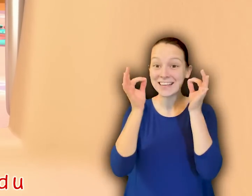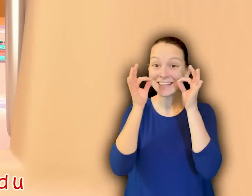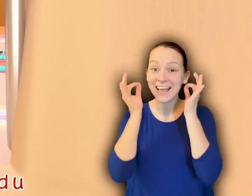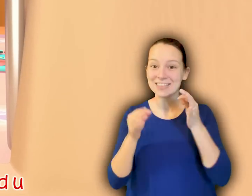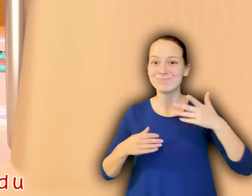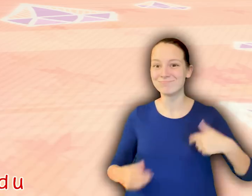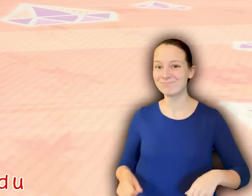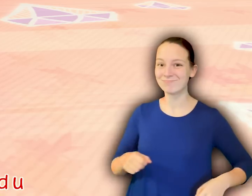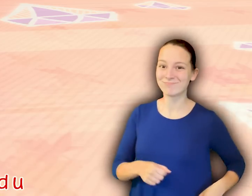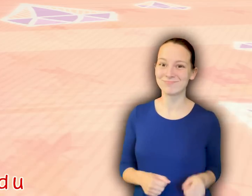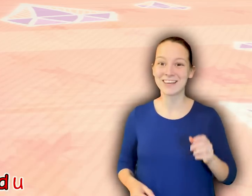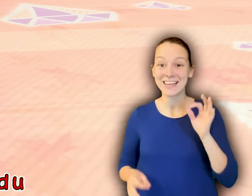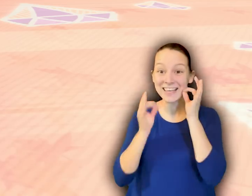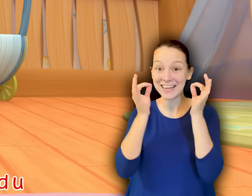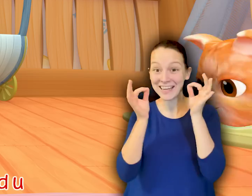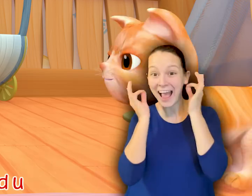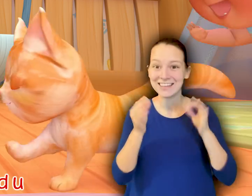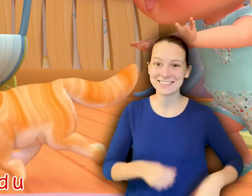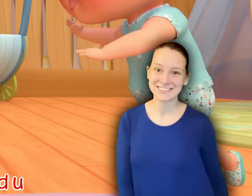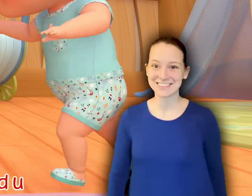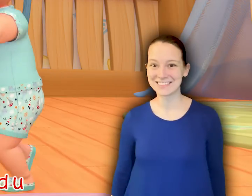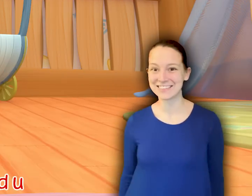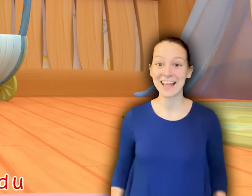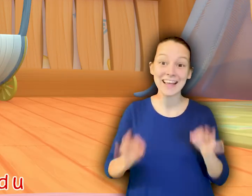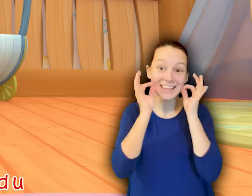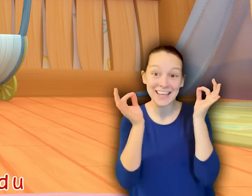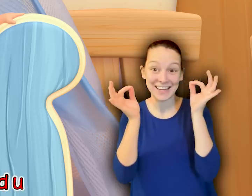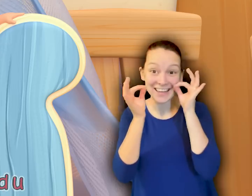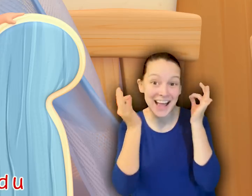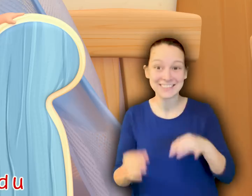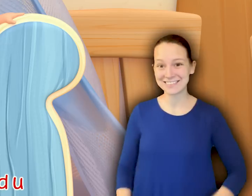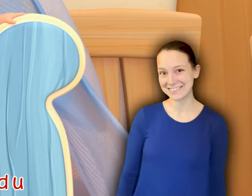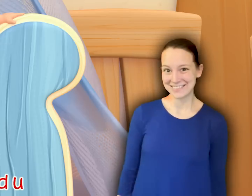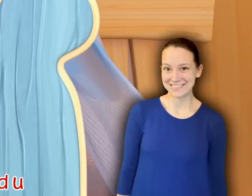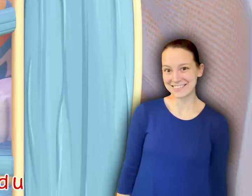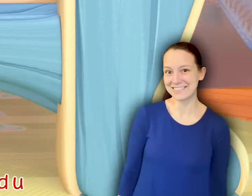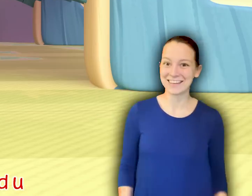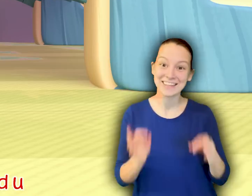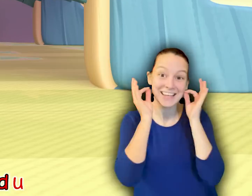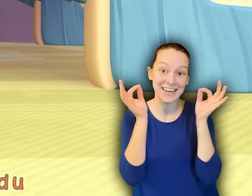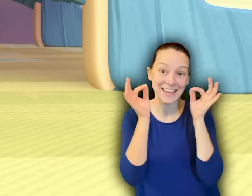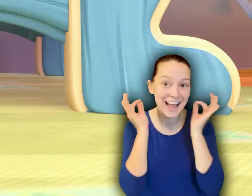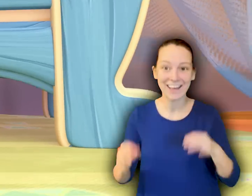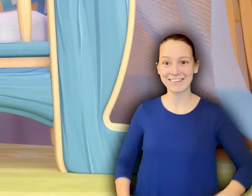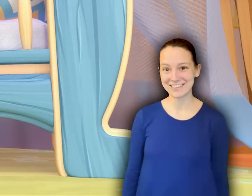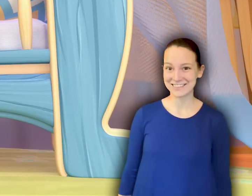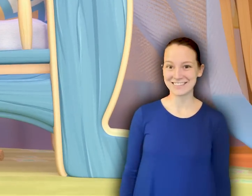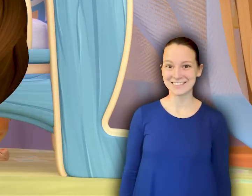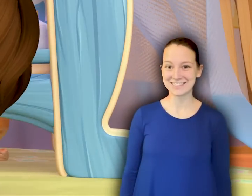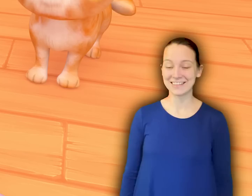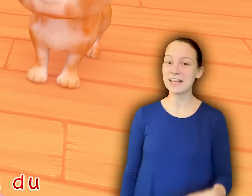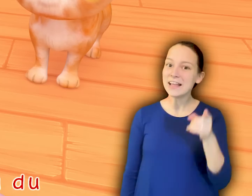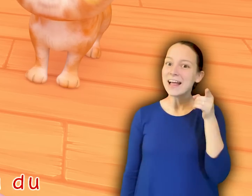kitty cat kitty cat kitty cat kitty